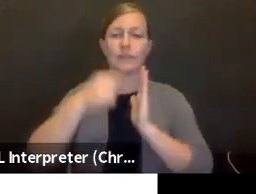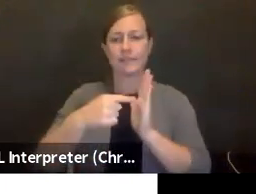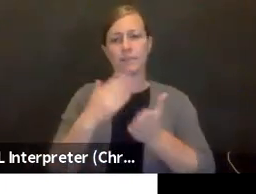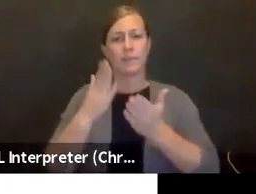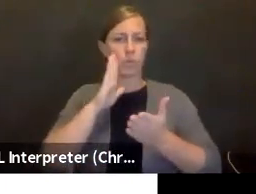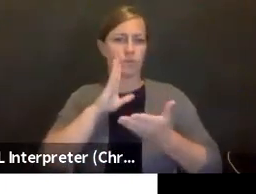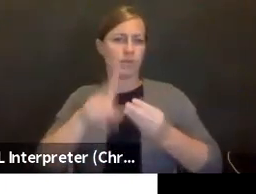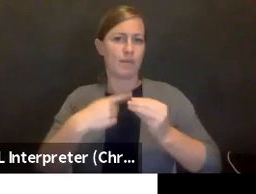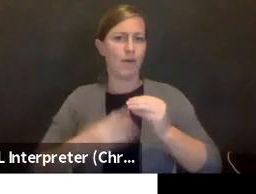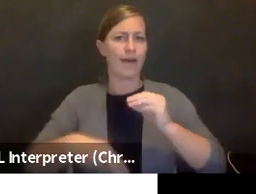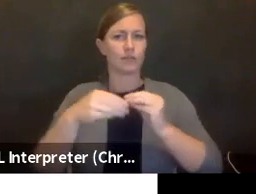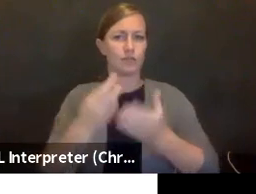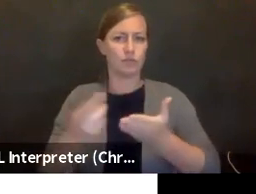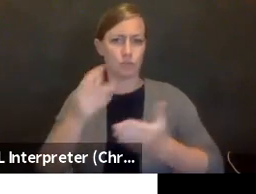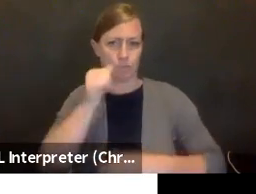tomorrow.